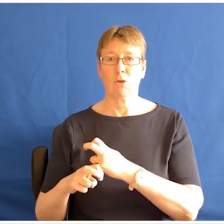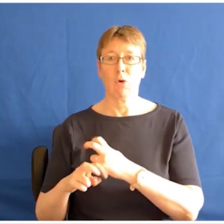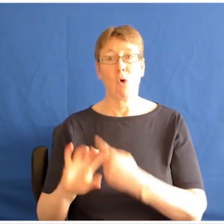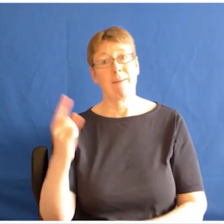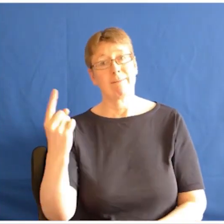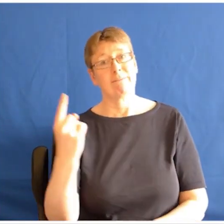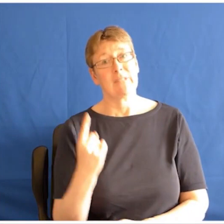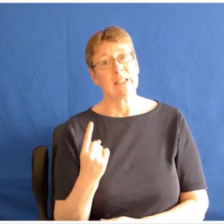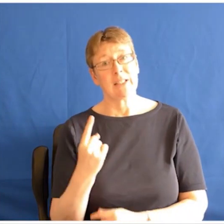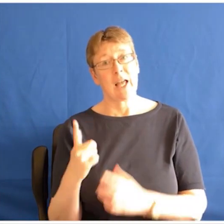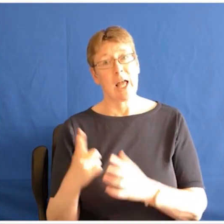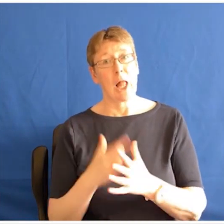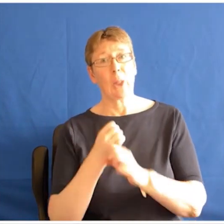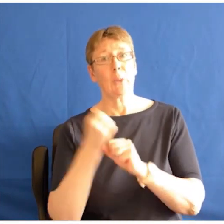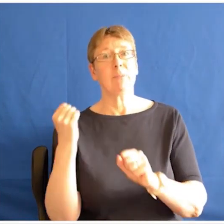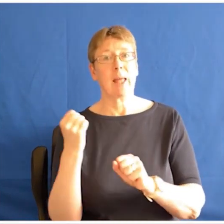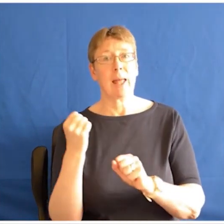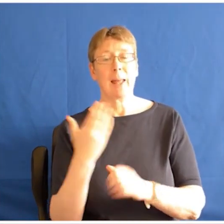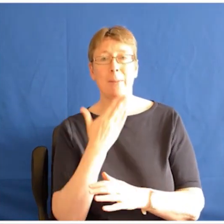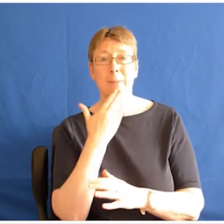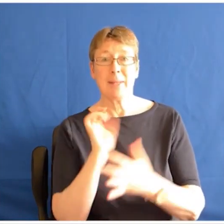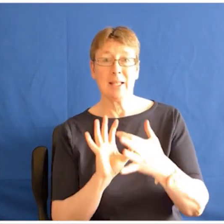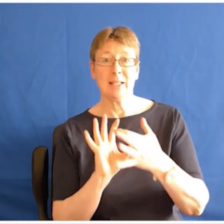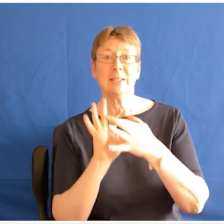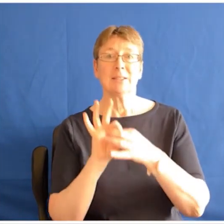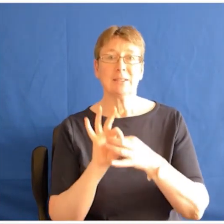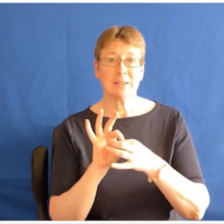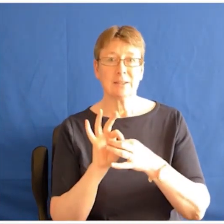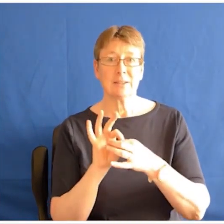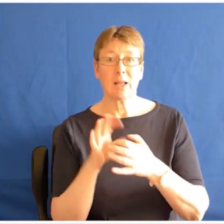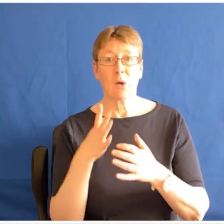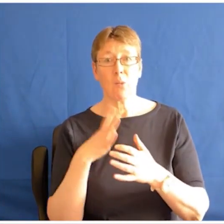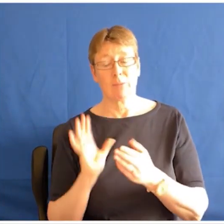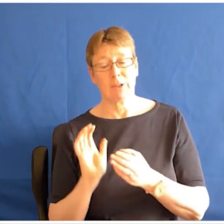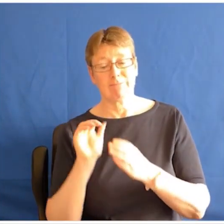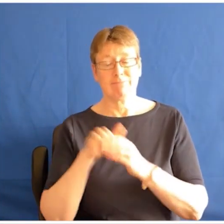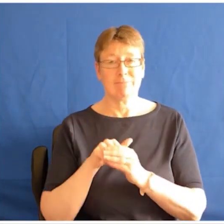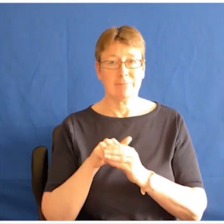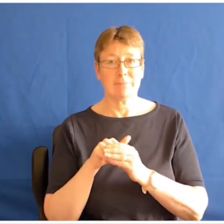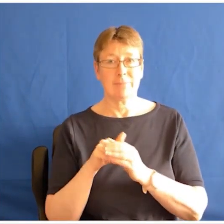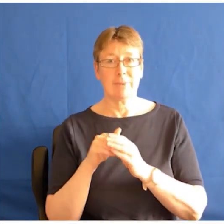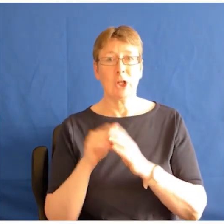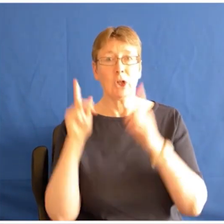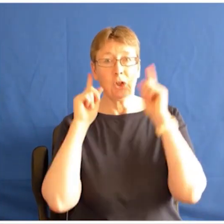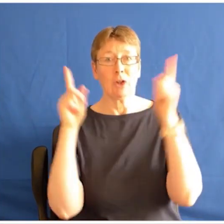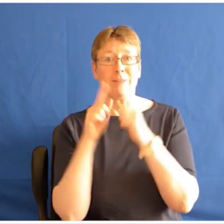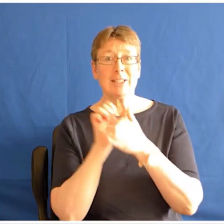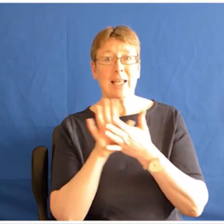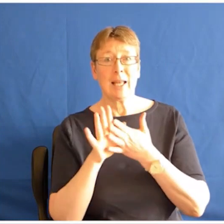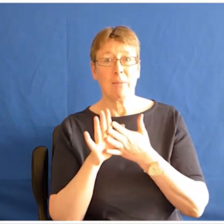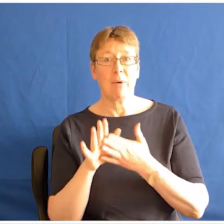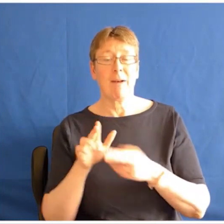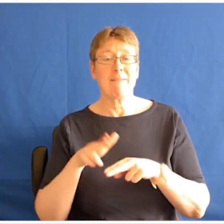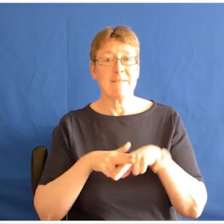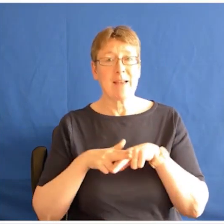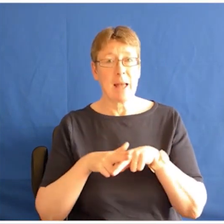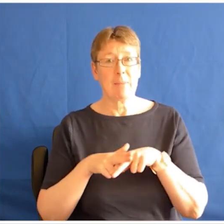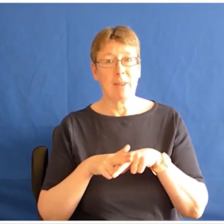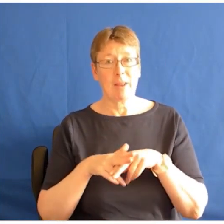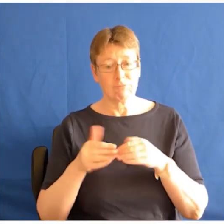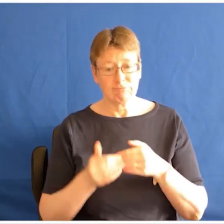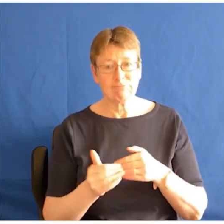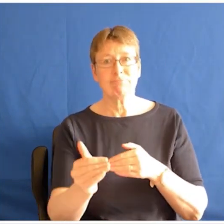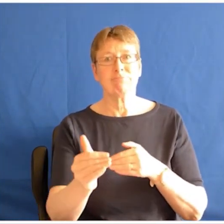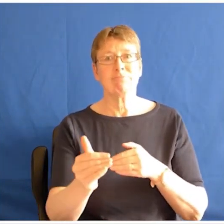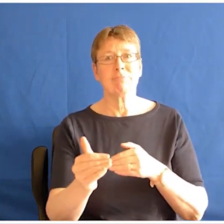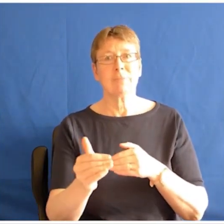us as alumni. Please stay in touch with us. We want you to be part of the University of Edinburgh family for the rest of your lives.